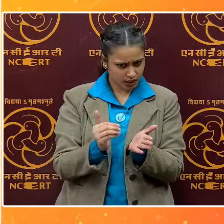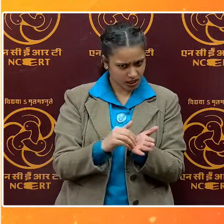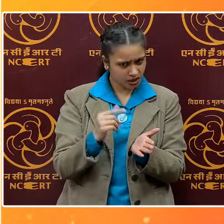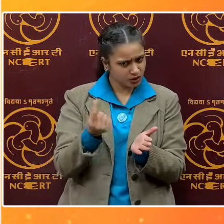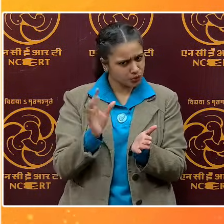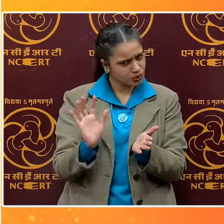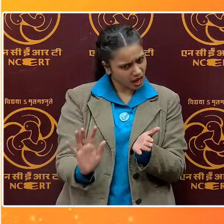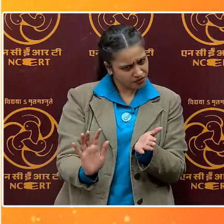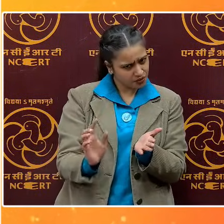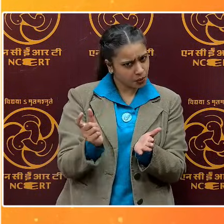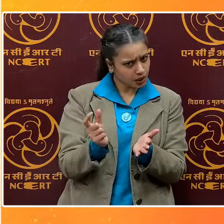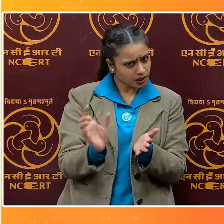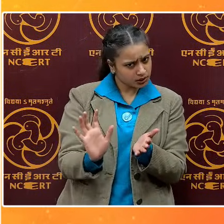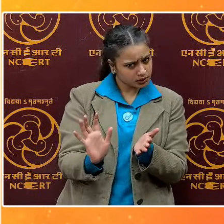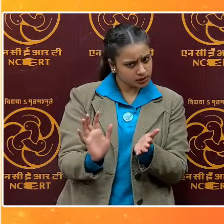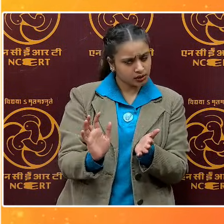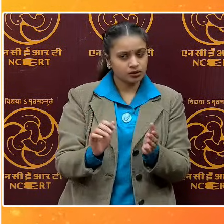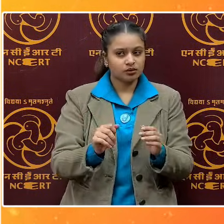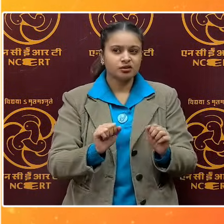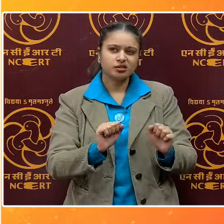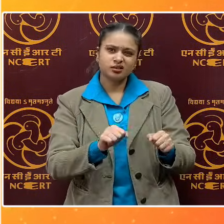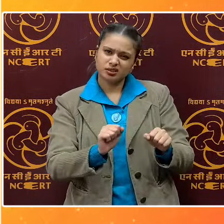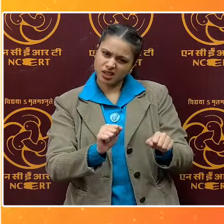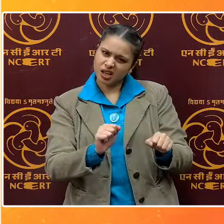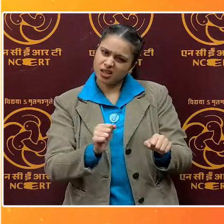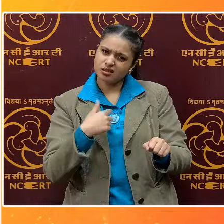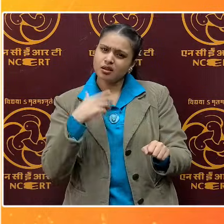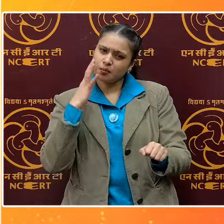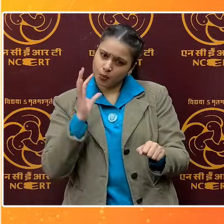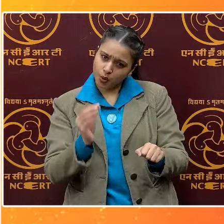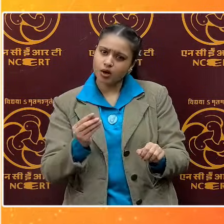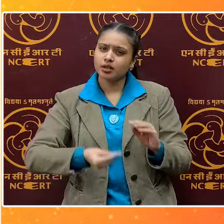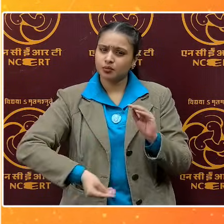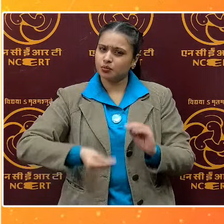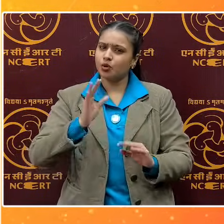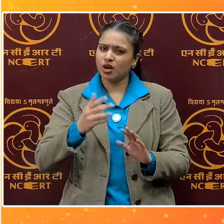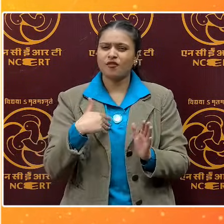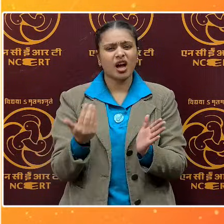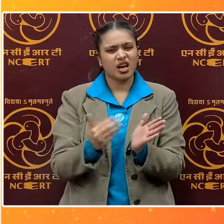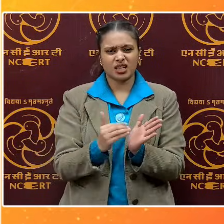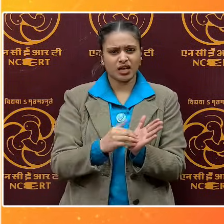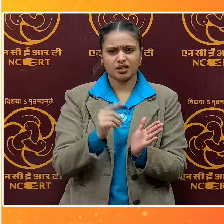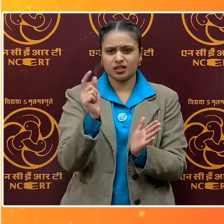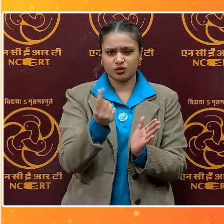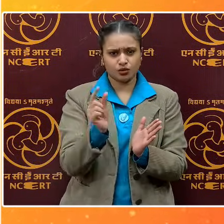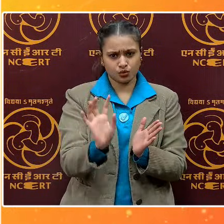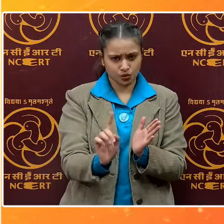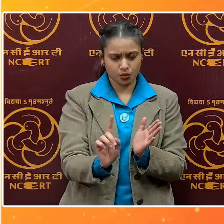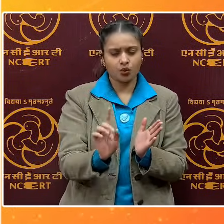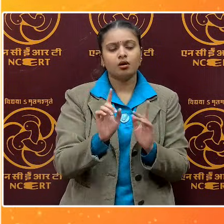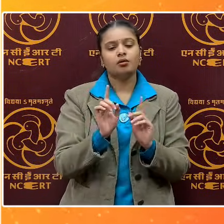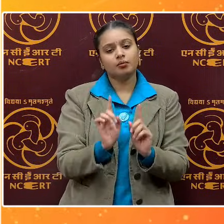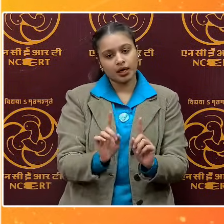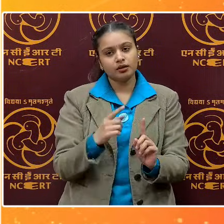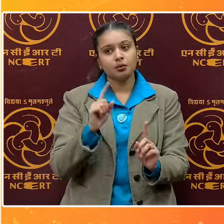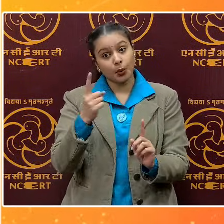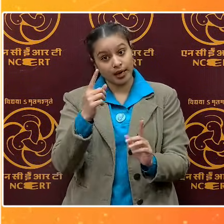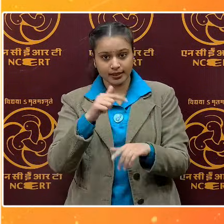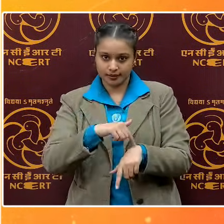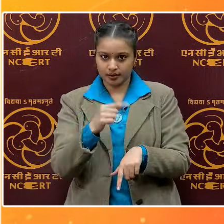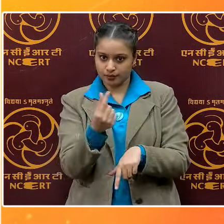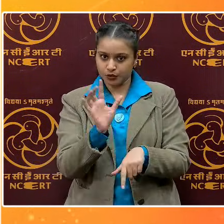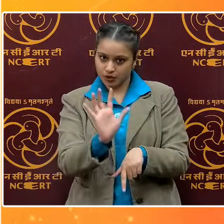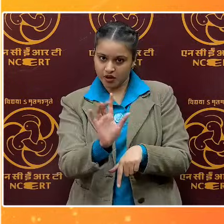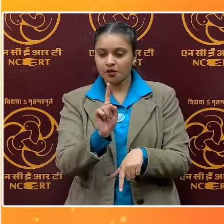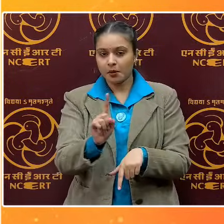chapter? They have very much great importance in the chapter. Not repeatedly used, but maybe used only once, but it